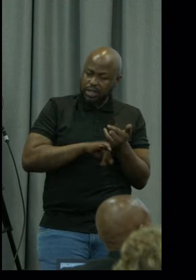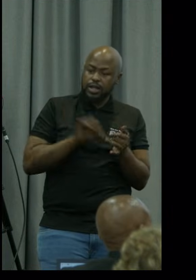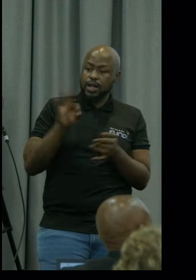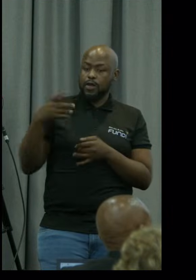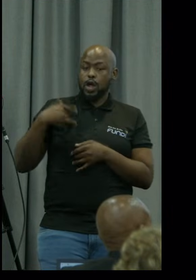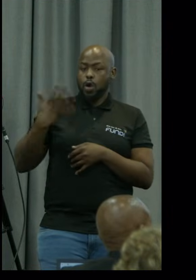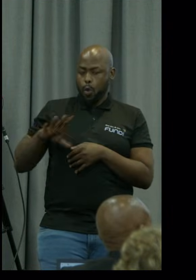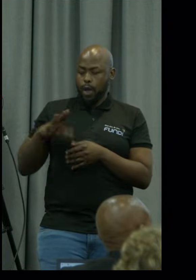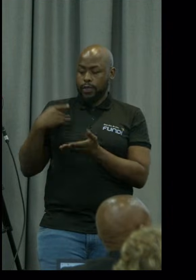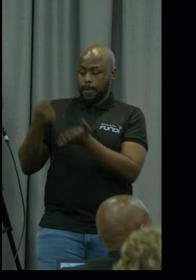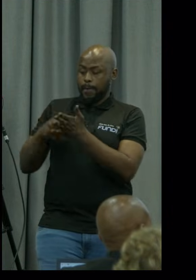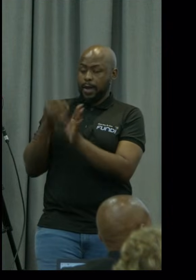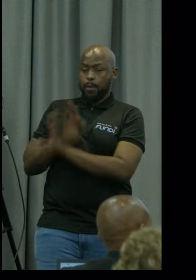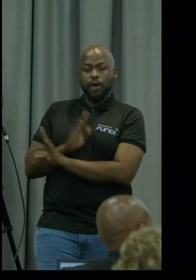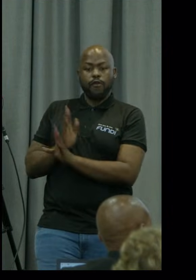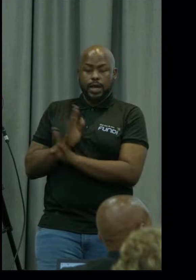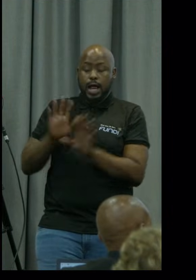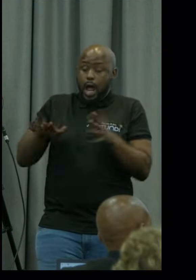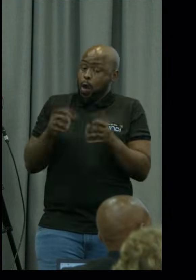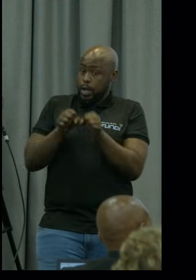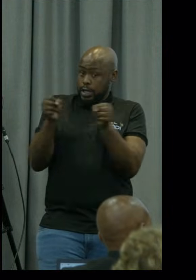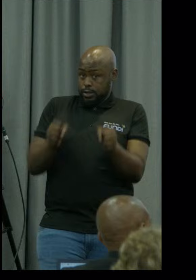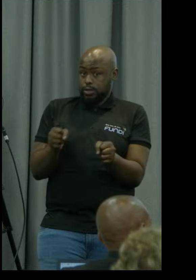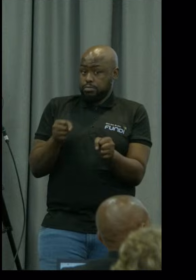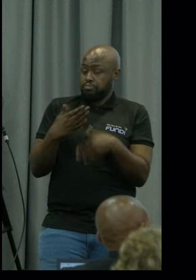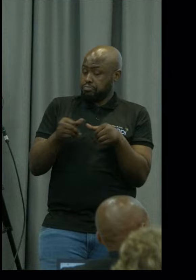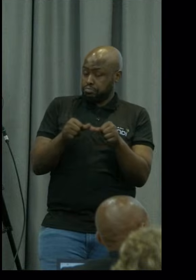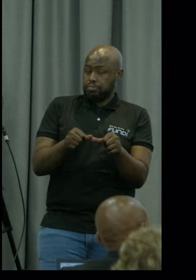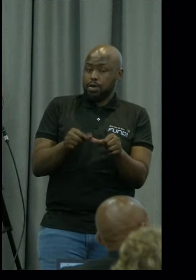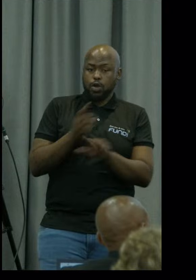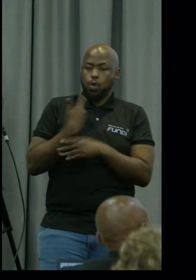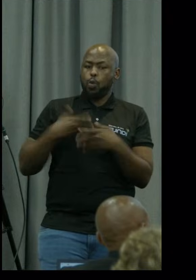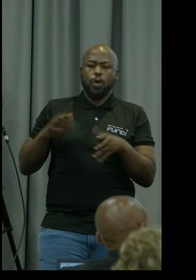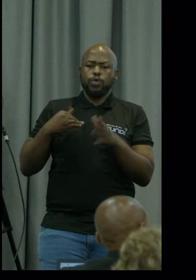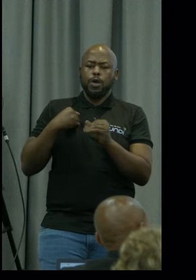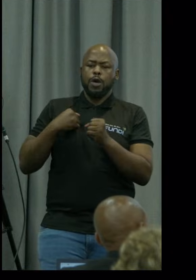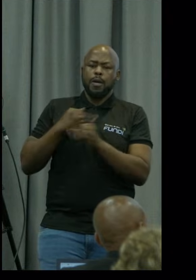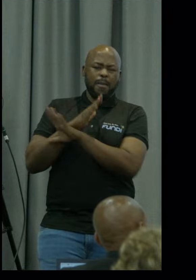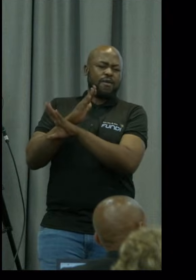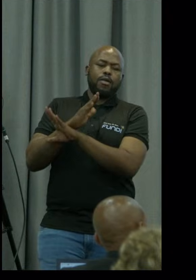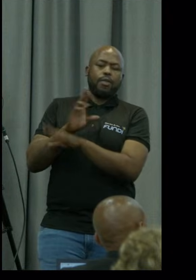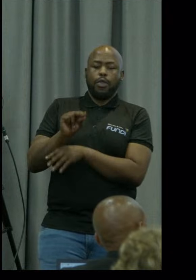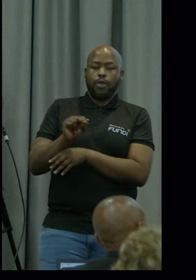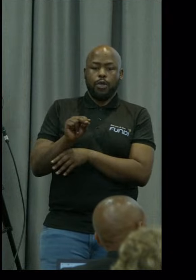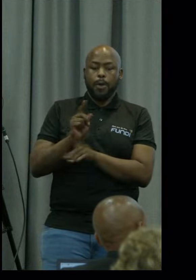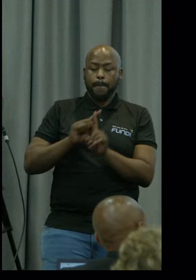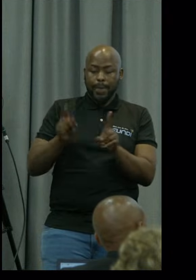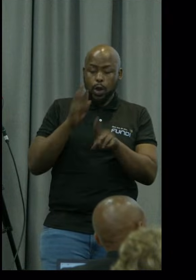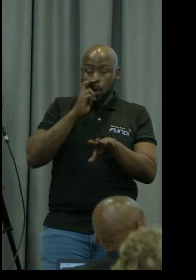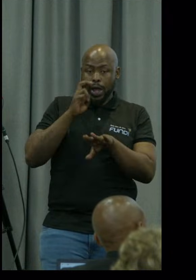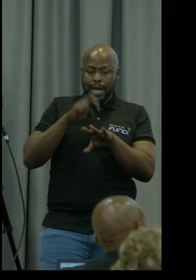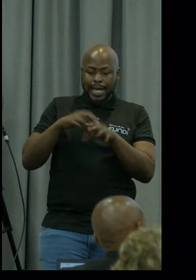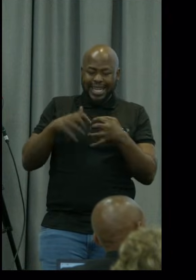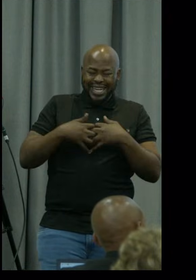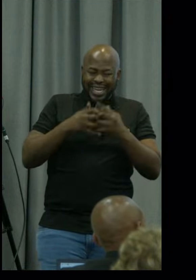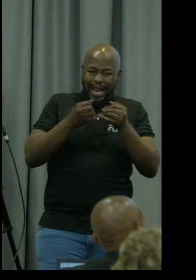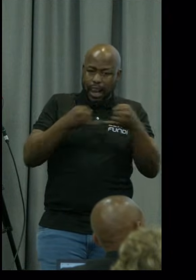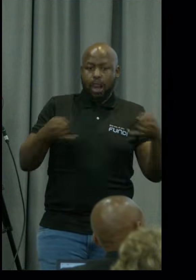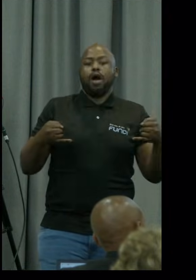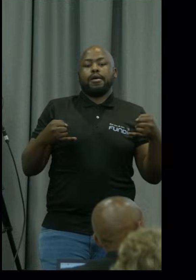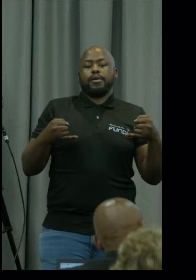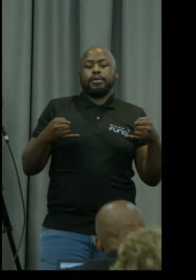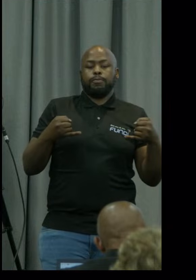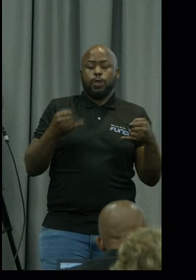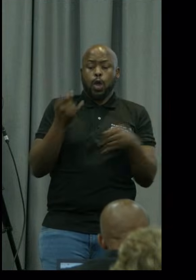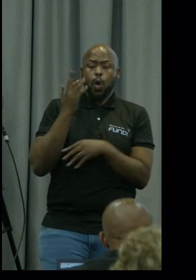that privately. That's how our system works. So you don't want to prevent that, but we need to kind of draw a line more clearly as to when